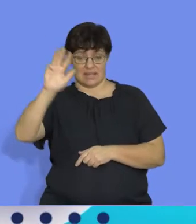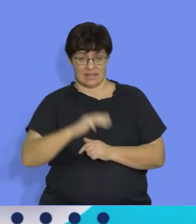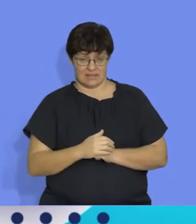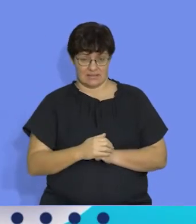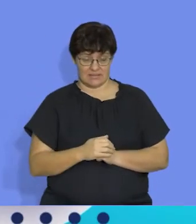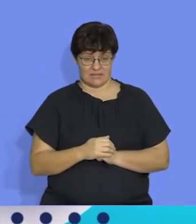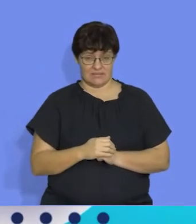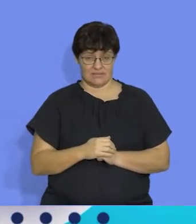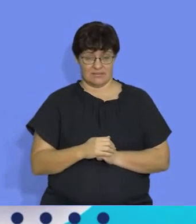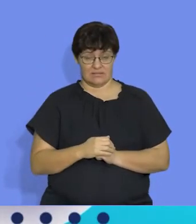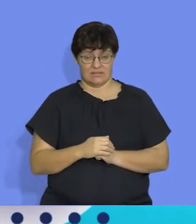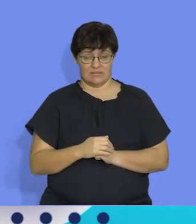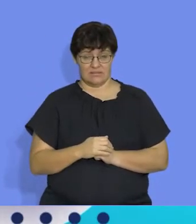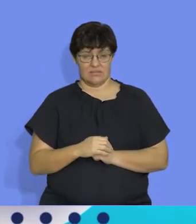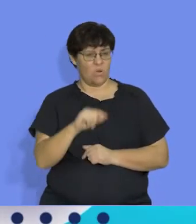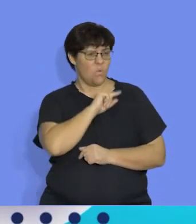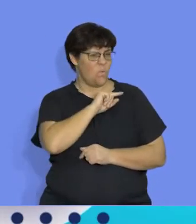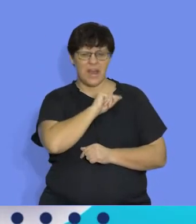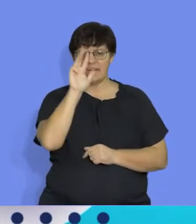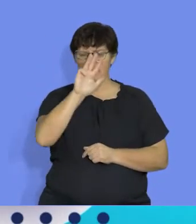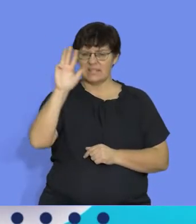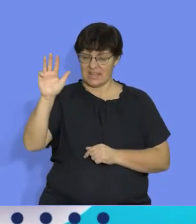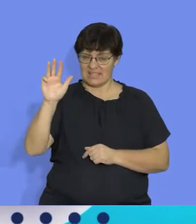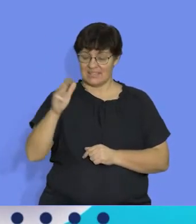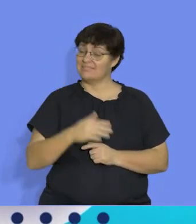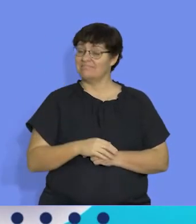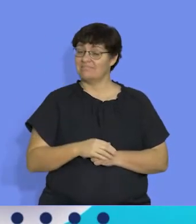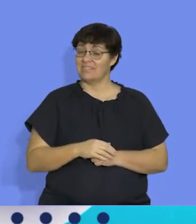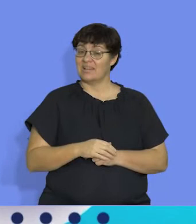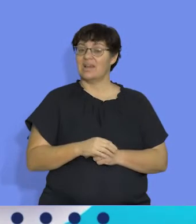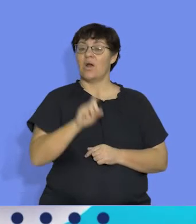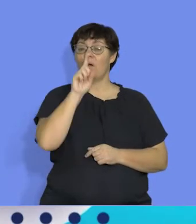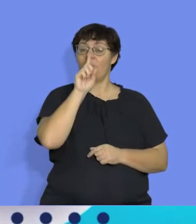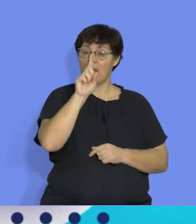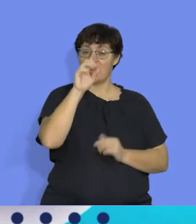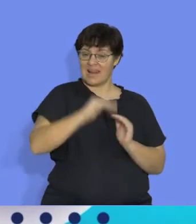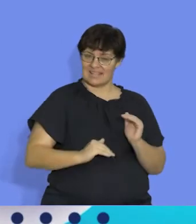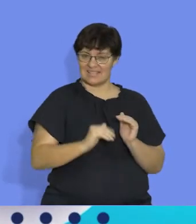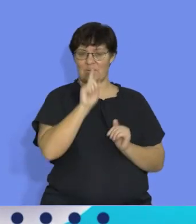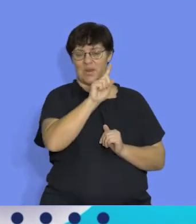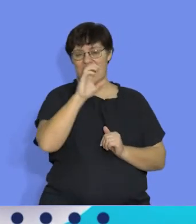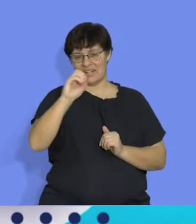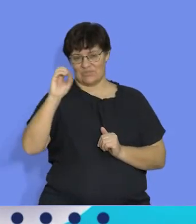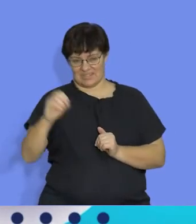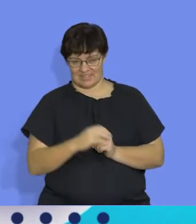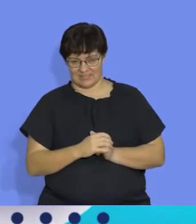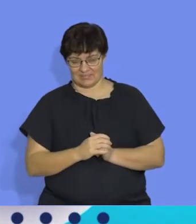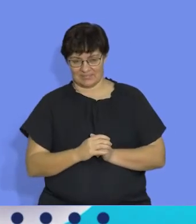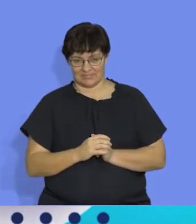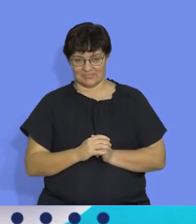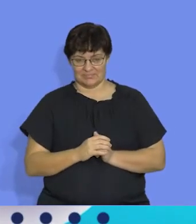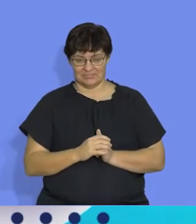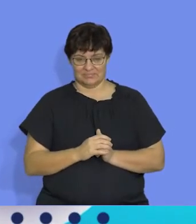of 99. Why 99? Because 99 is 1 less than the